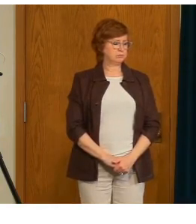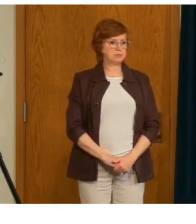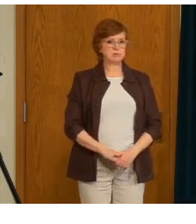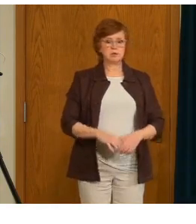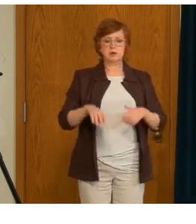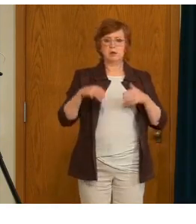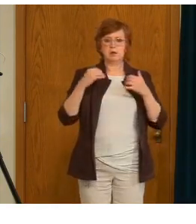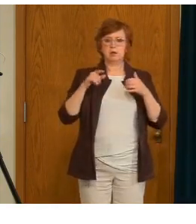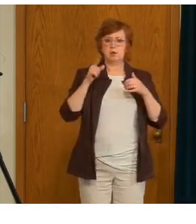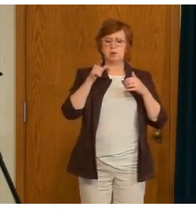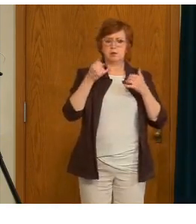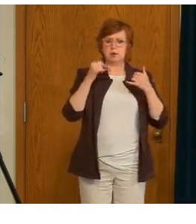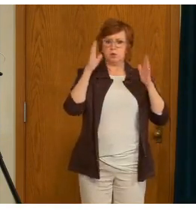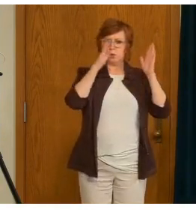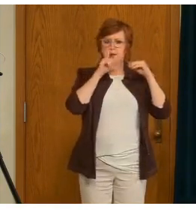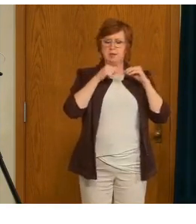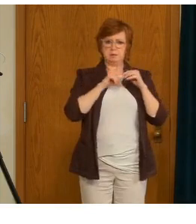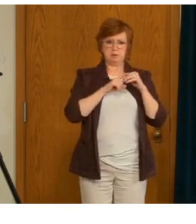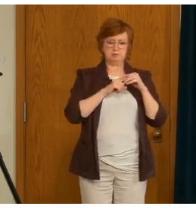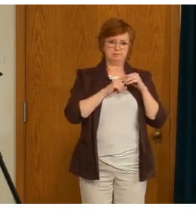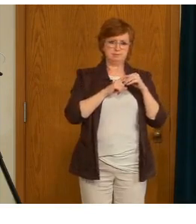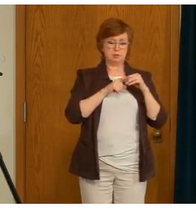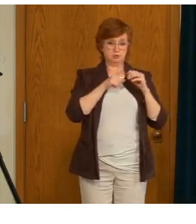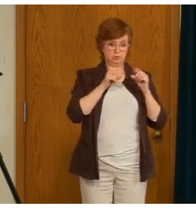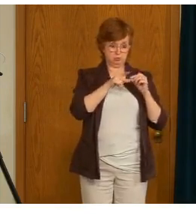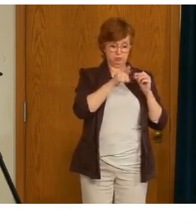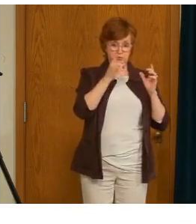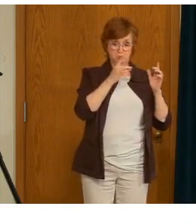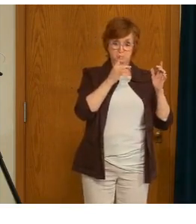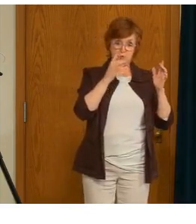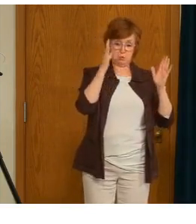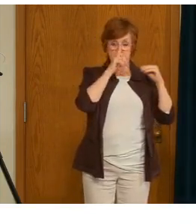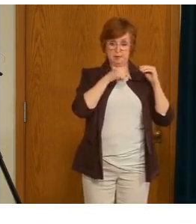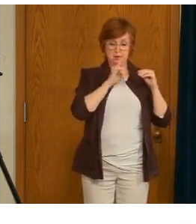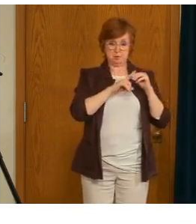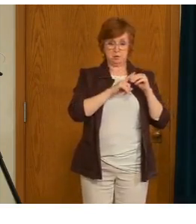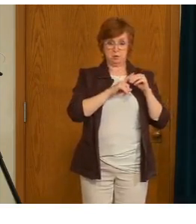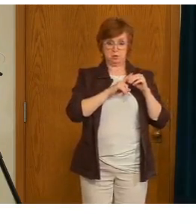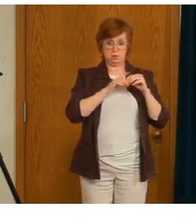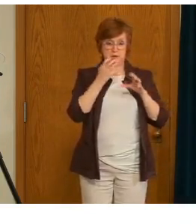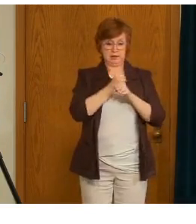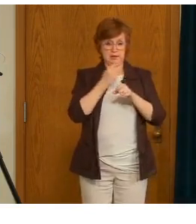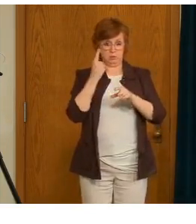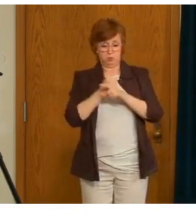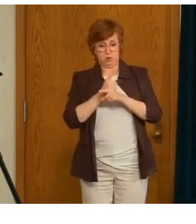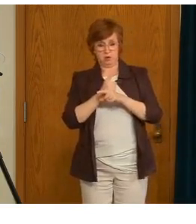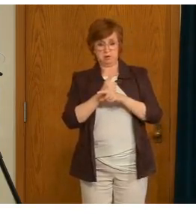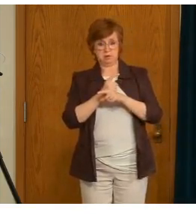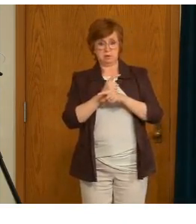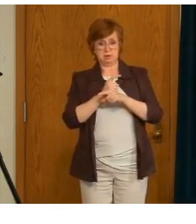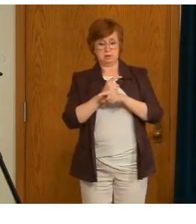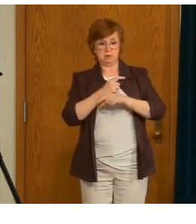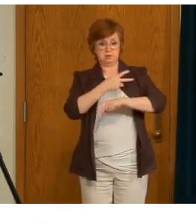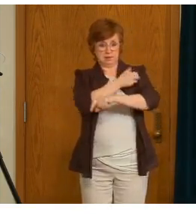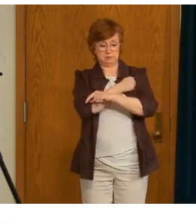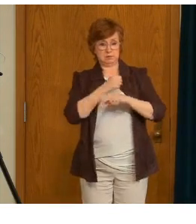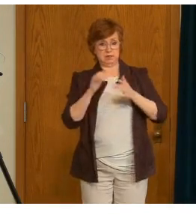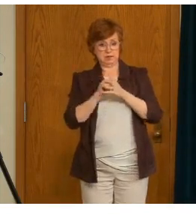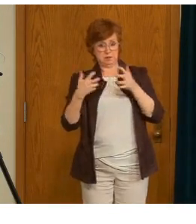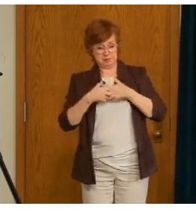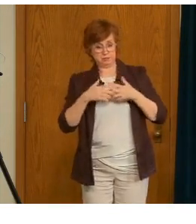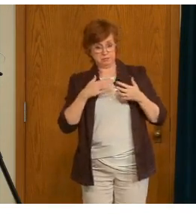and Moderna deliveries have been Moderna especially has been kind of hit and miss, and the doses have been lower? Like, are people for sure going to be able to get the dose that they need